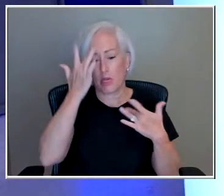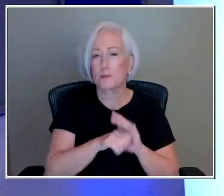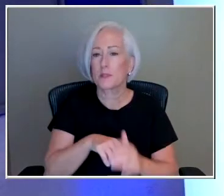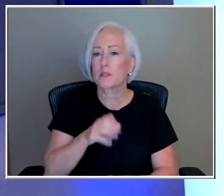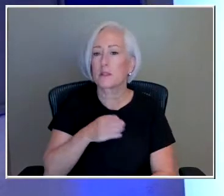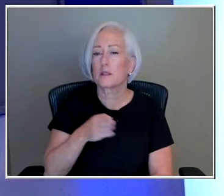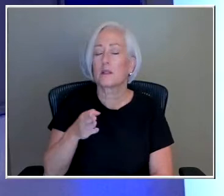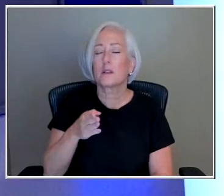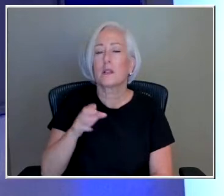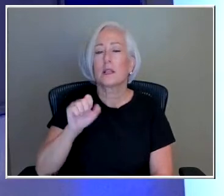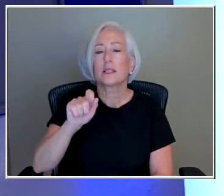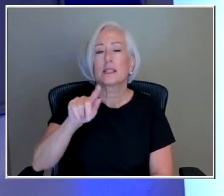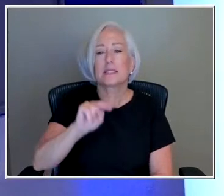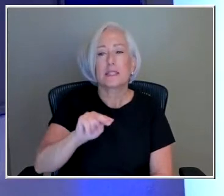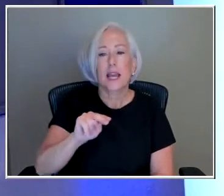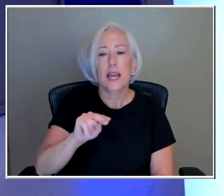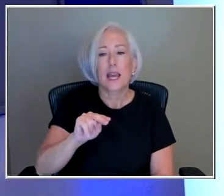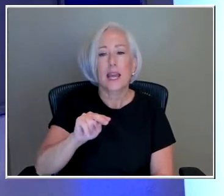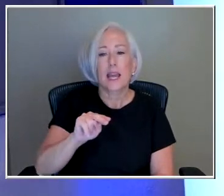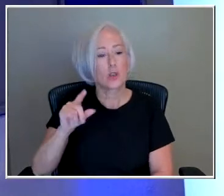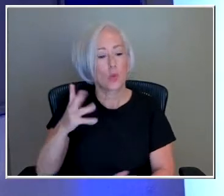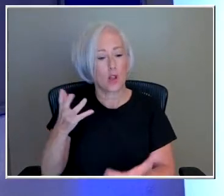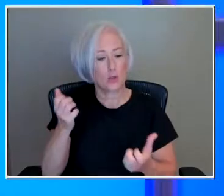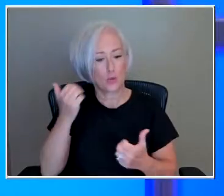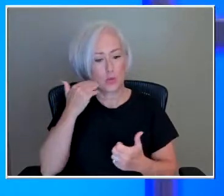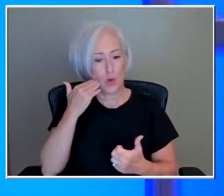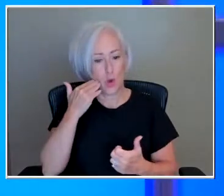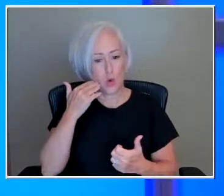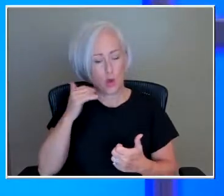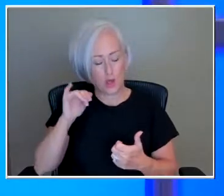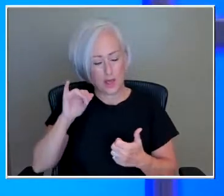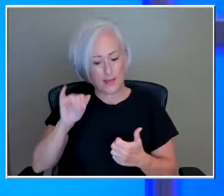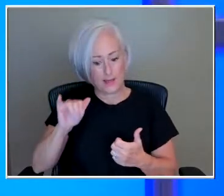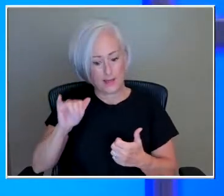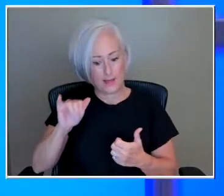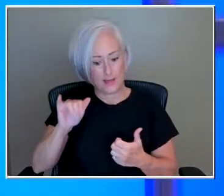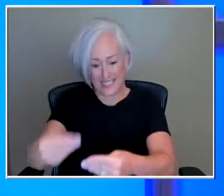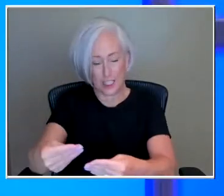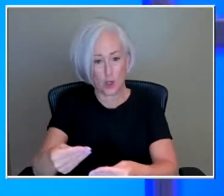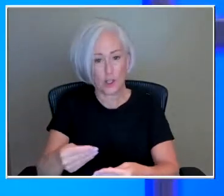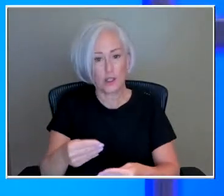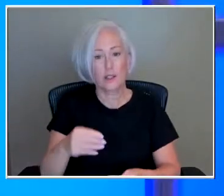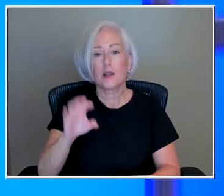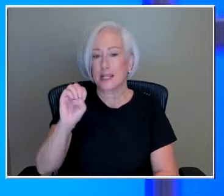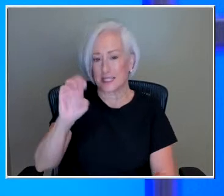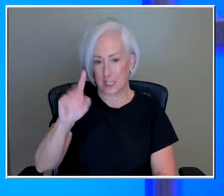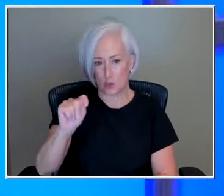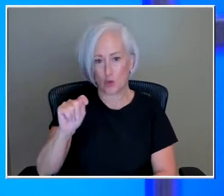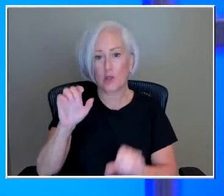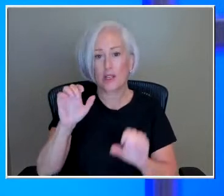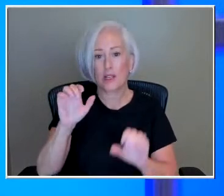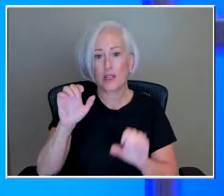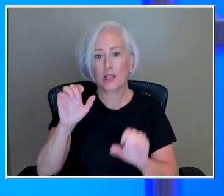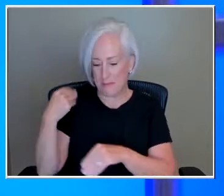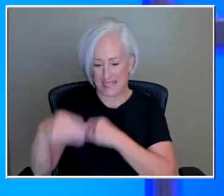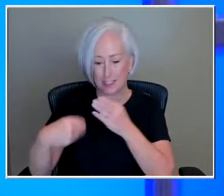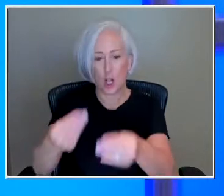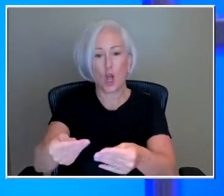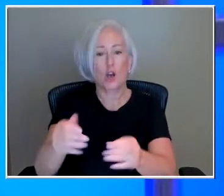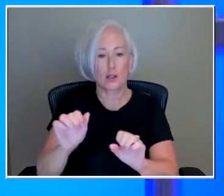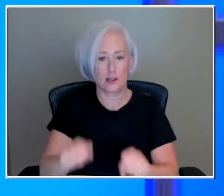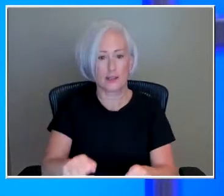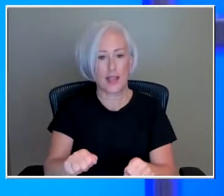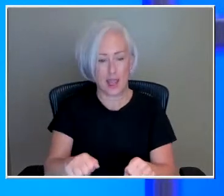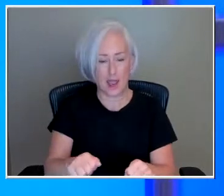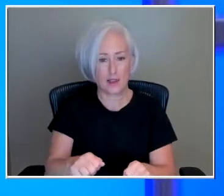essential tremors hereditary? Essential tremor can be hereditary. It can be inherited. It can be passed